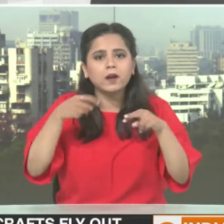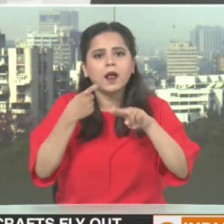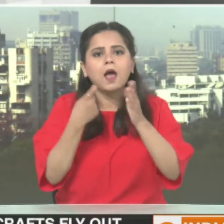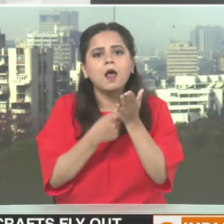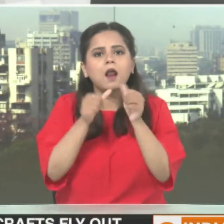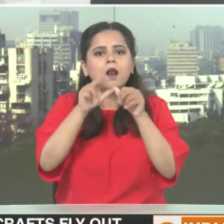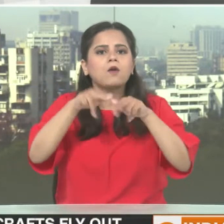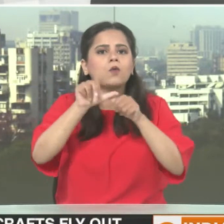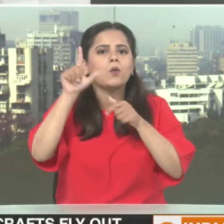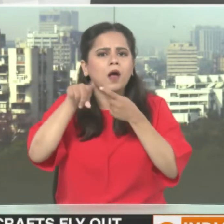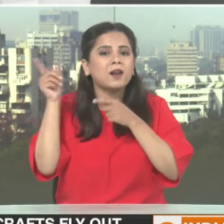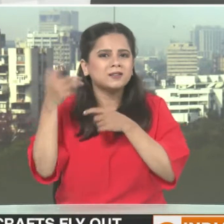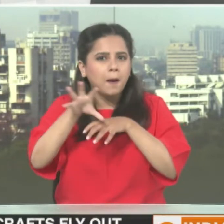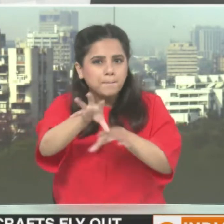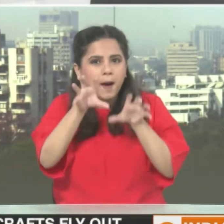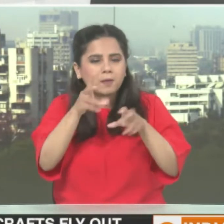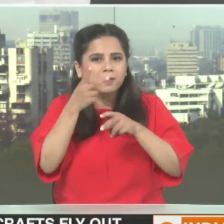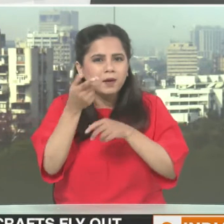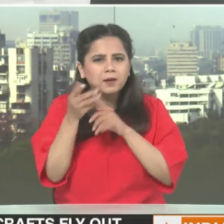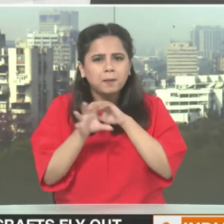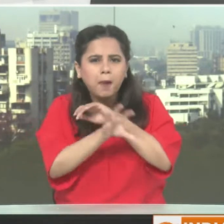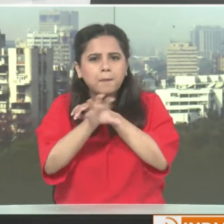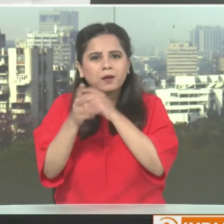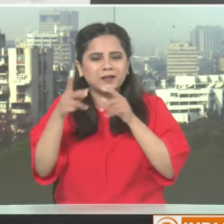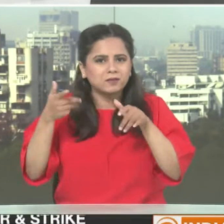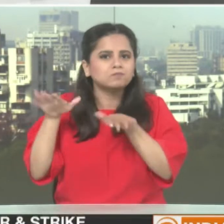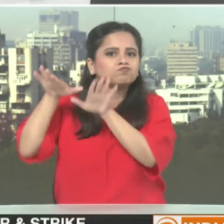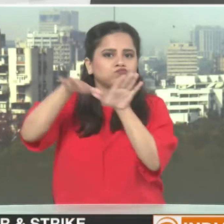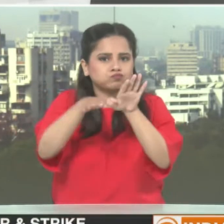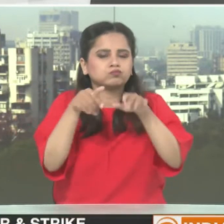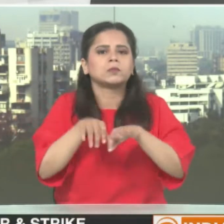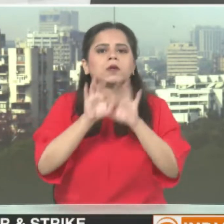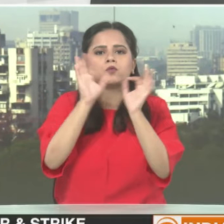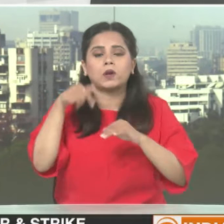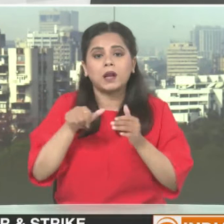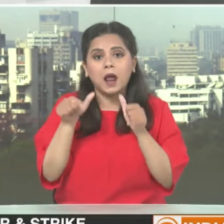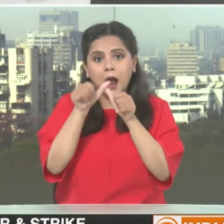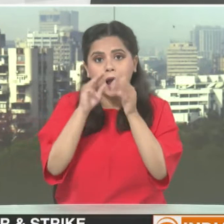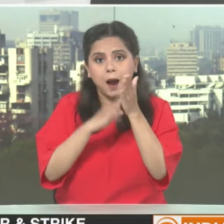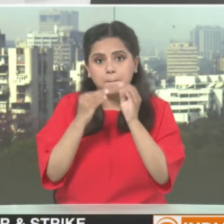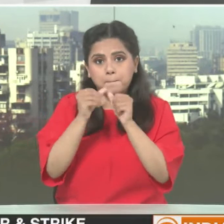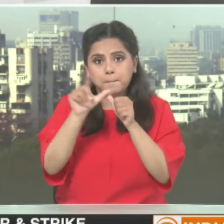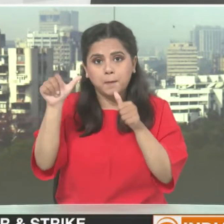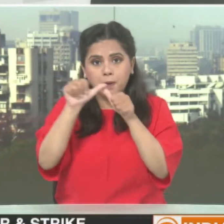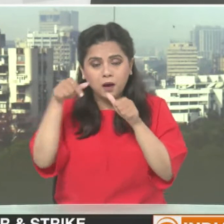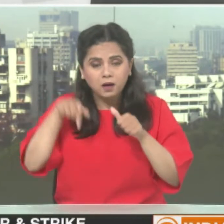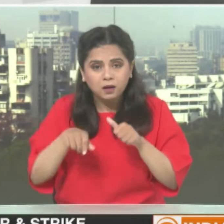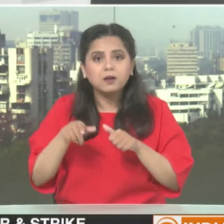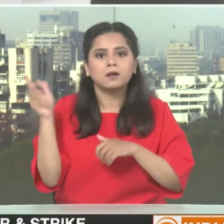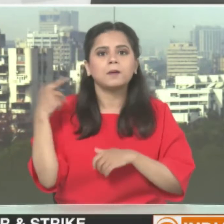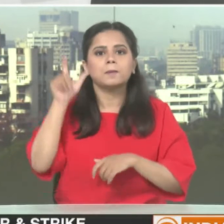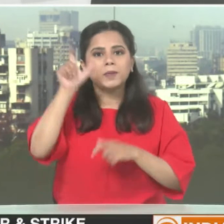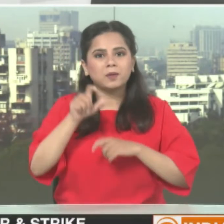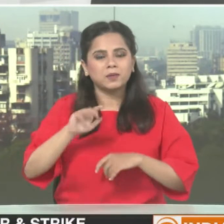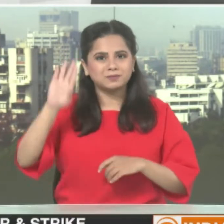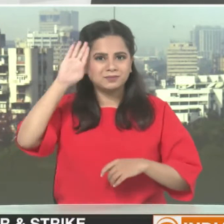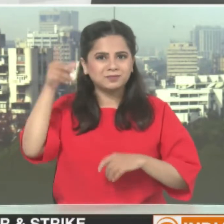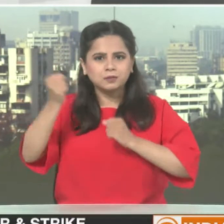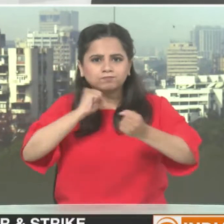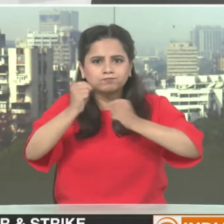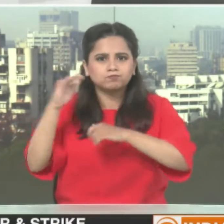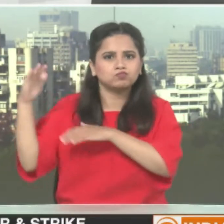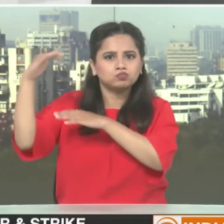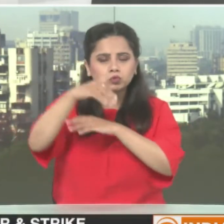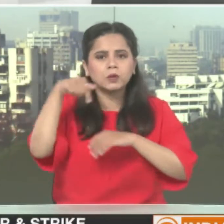today. Adequate security arrangements have been made around the Ambala Air Force Station. The 5 best in their class